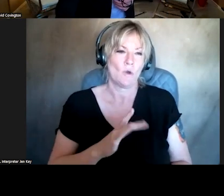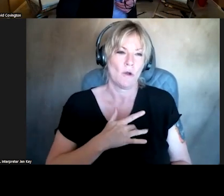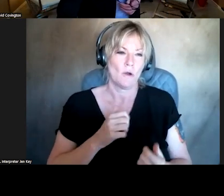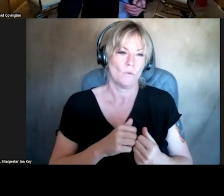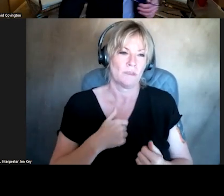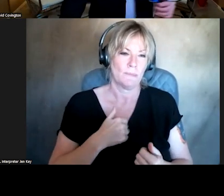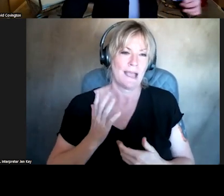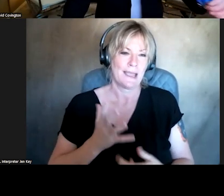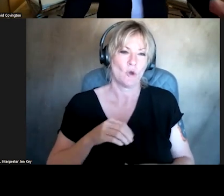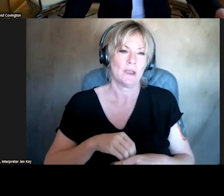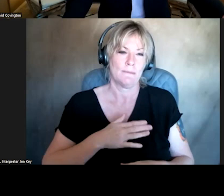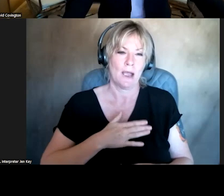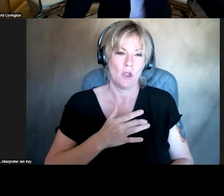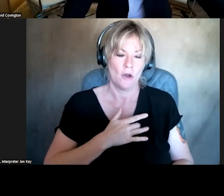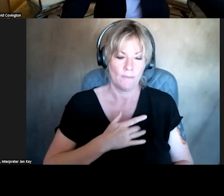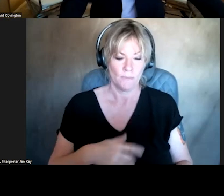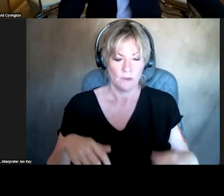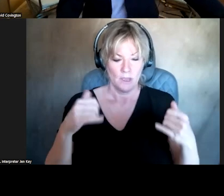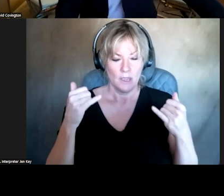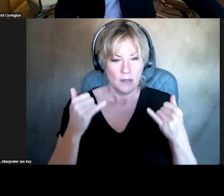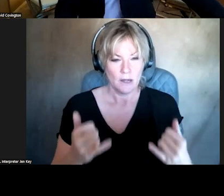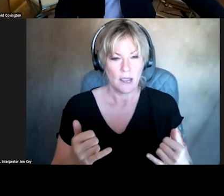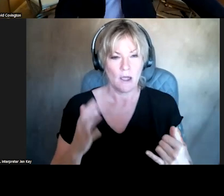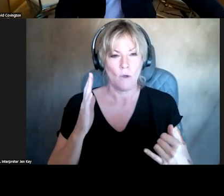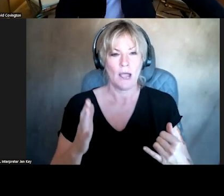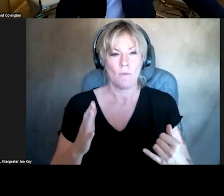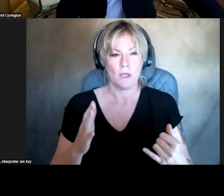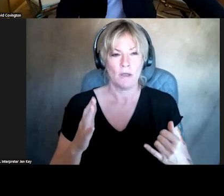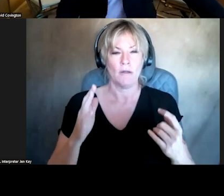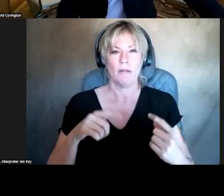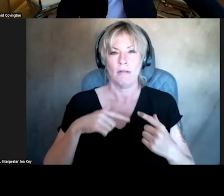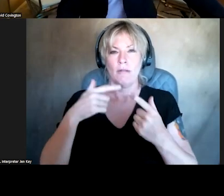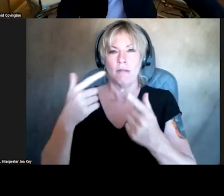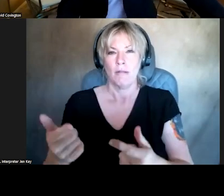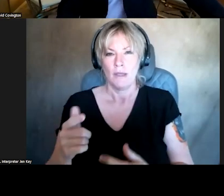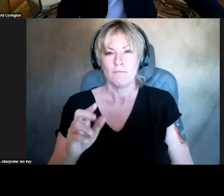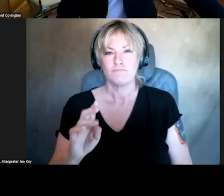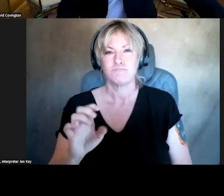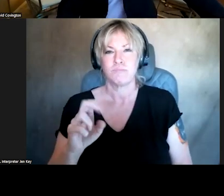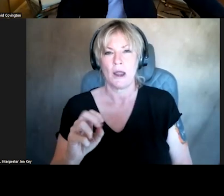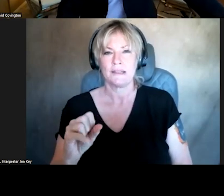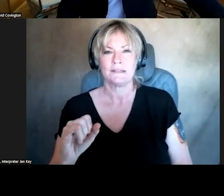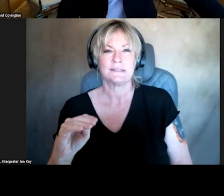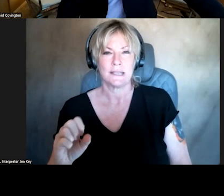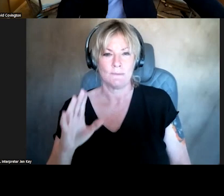heart. So with that, I'm going to cede my host role to Brian Sims, who's going to lead us moderating the